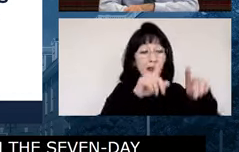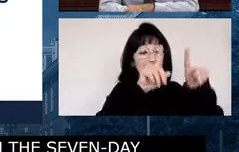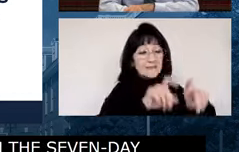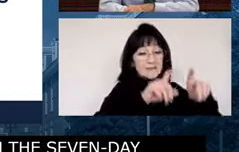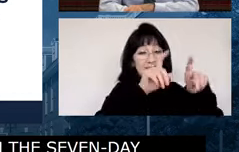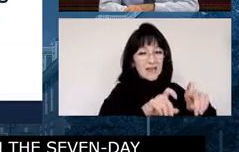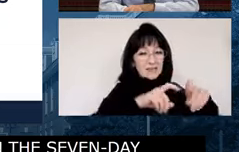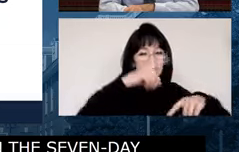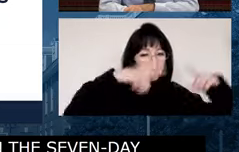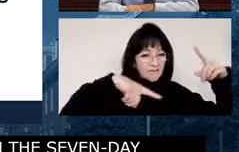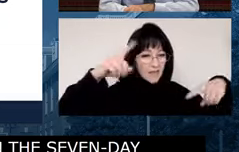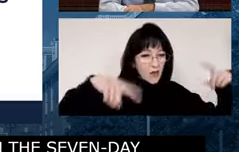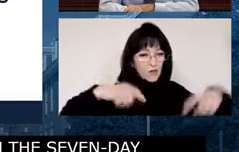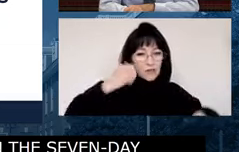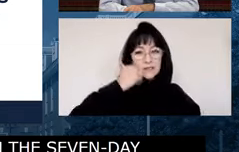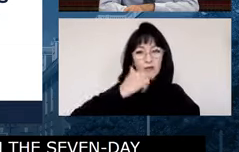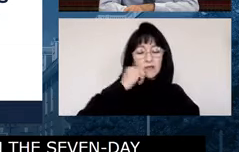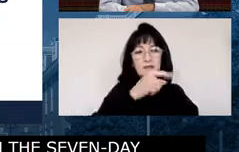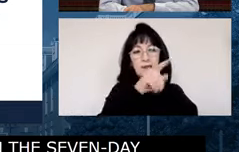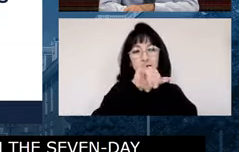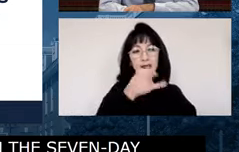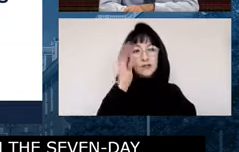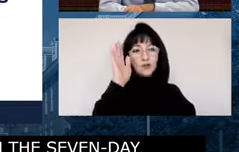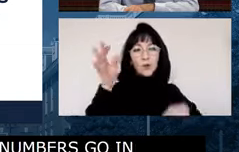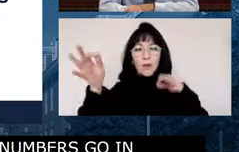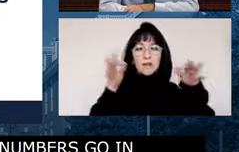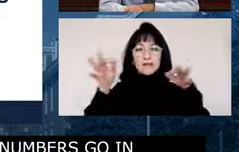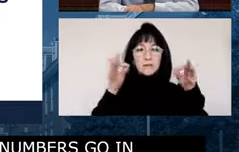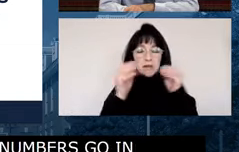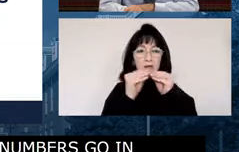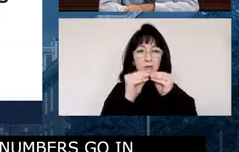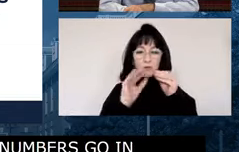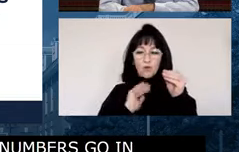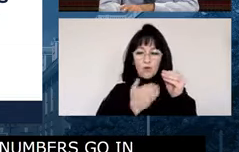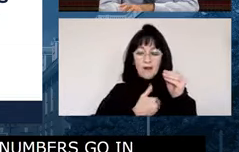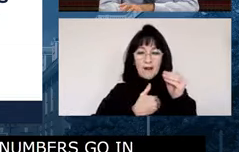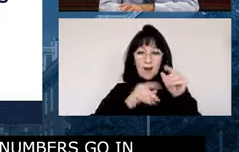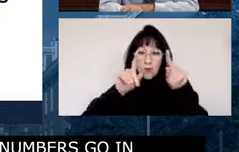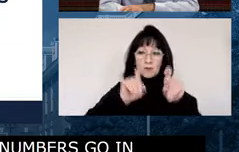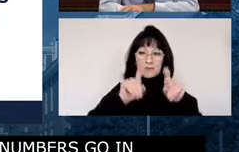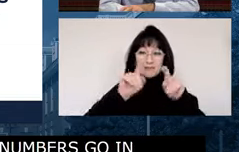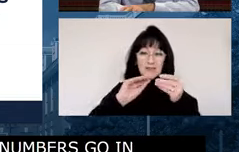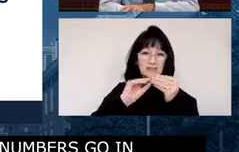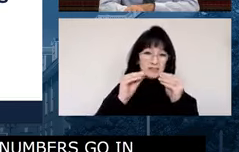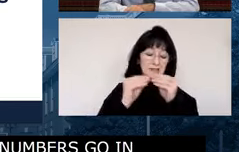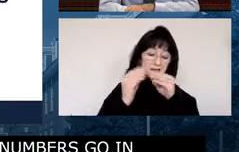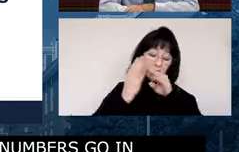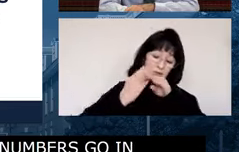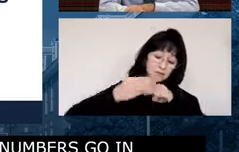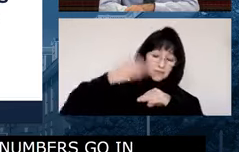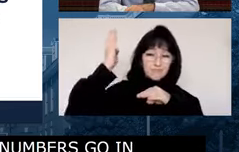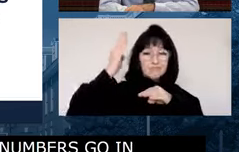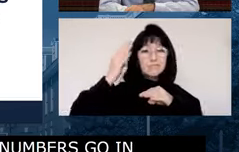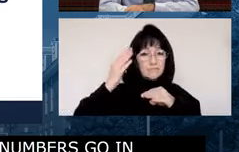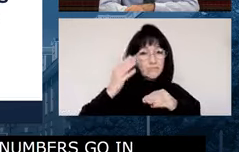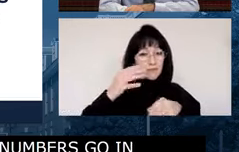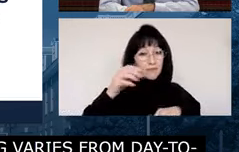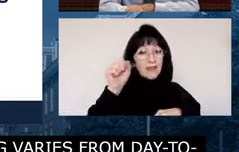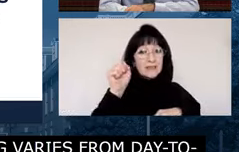day, and AJ will report later that our testing numbers again are off the charts. They've slowed down a little bit, but